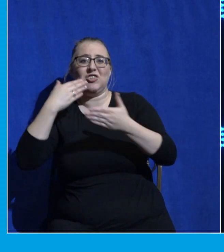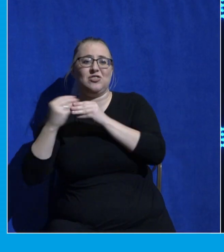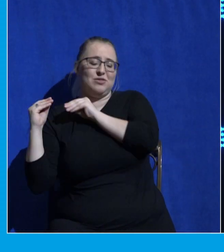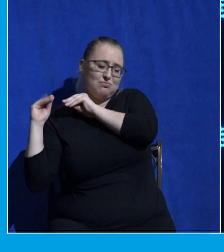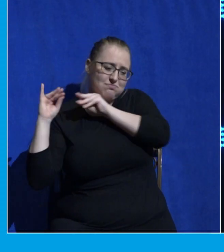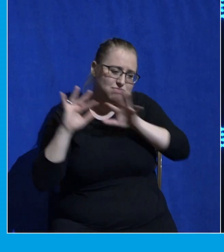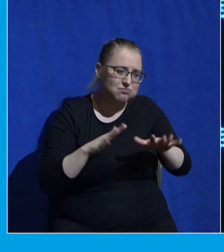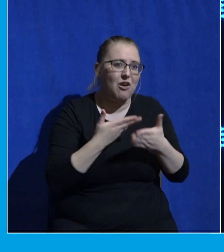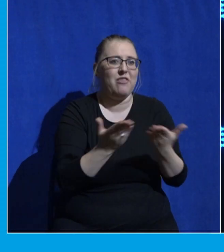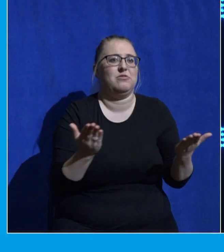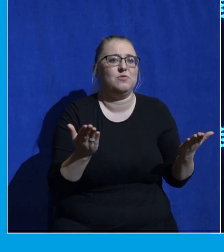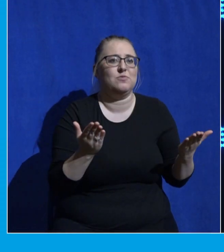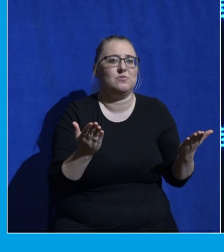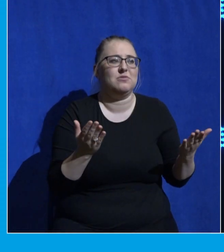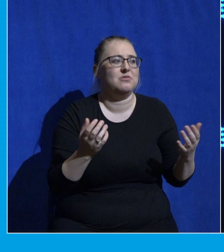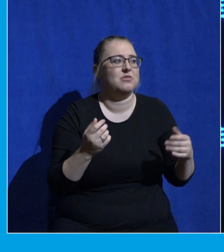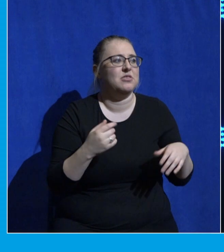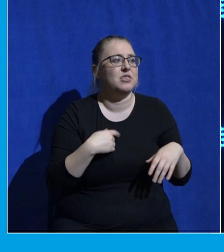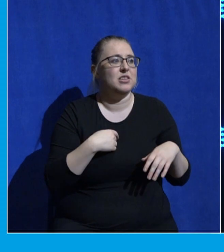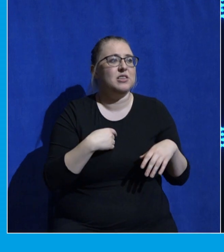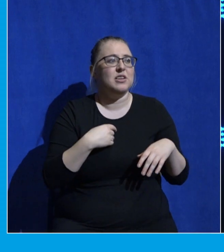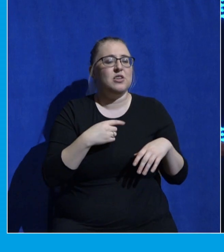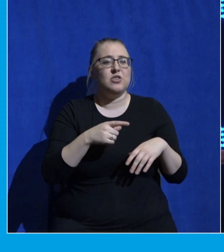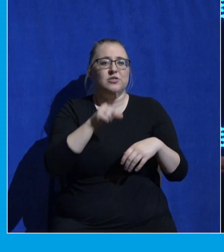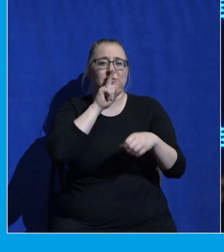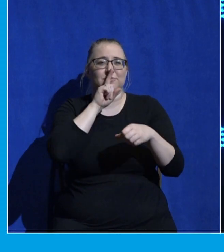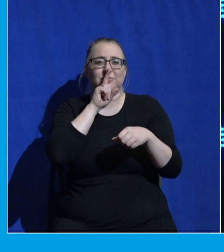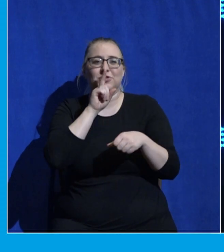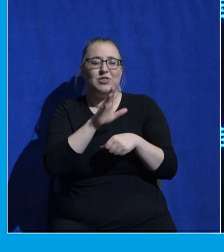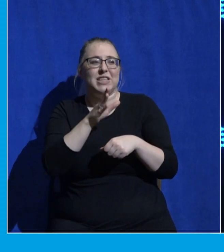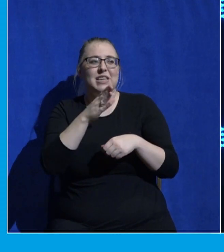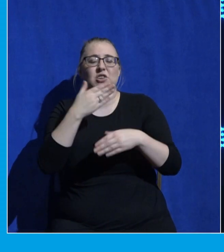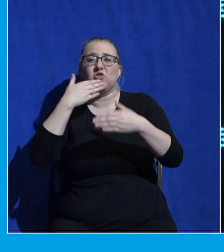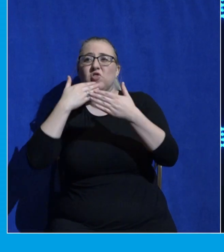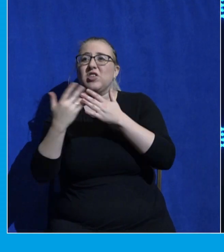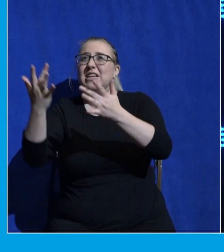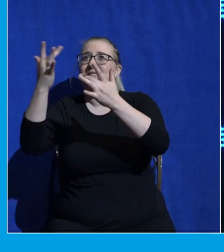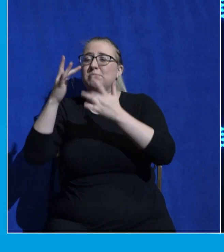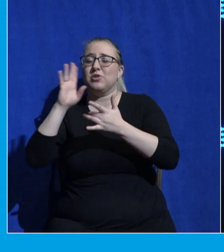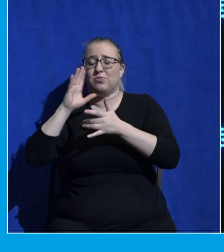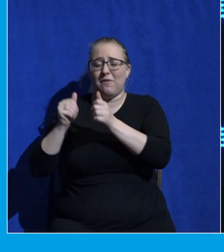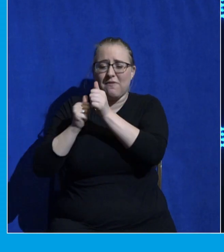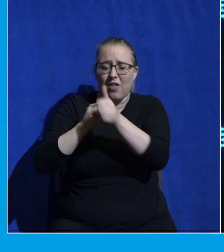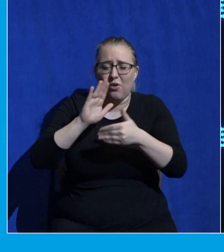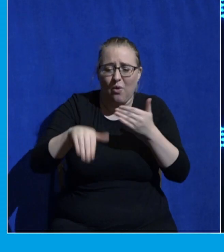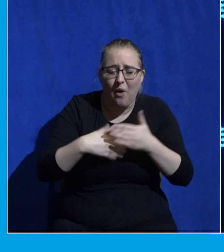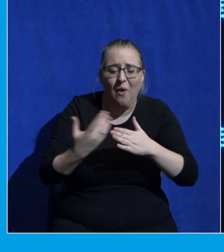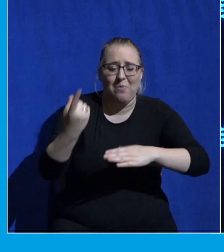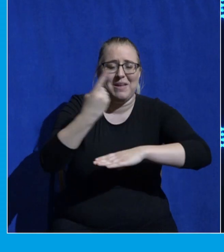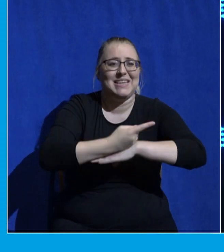Psalm 23:6 says, surely goodness and mercy shall follow me all the days of my life, even the bad days.